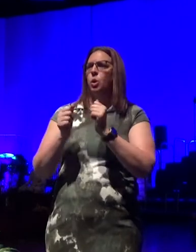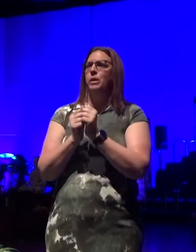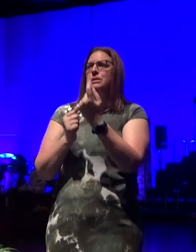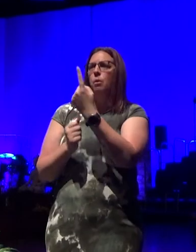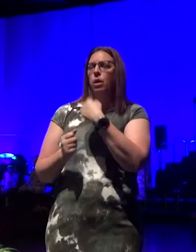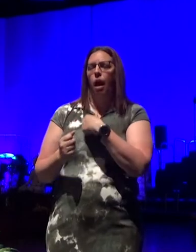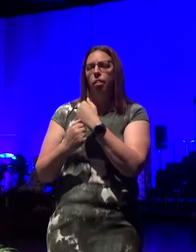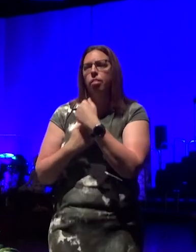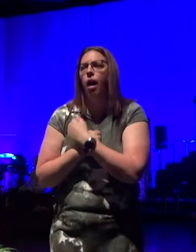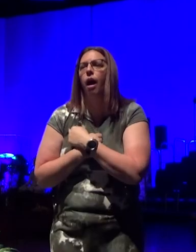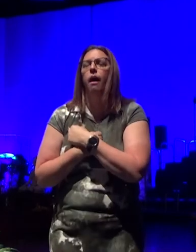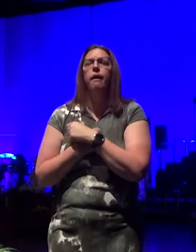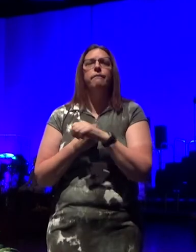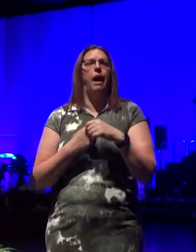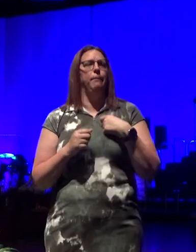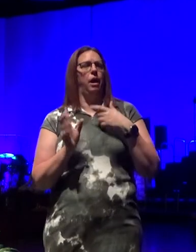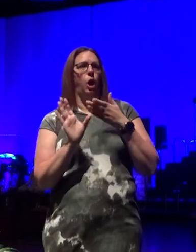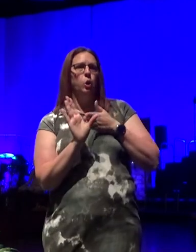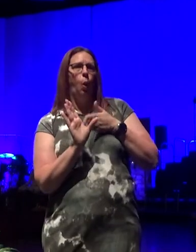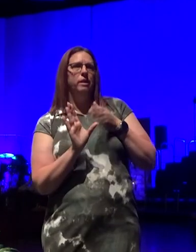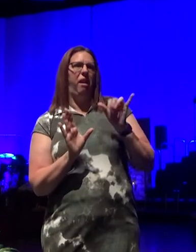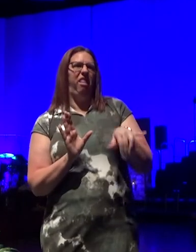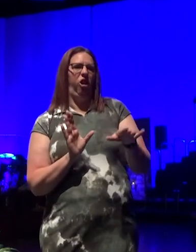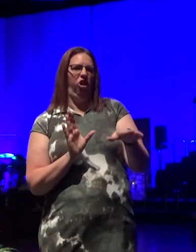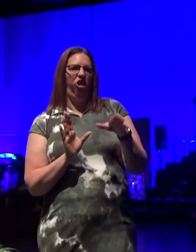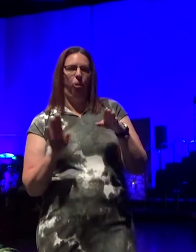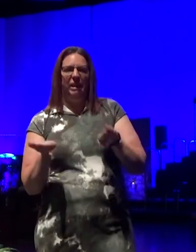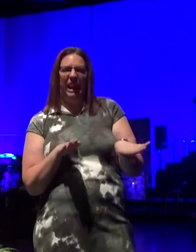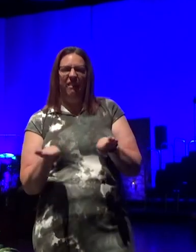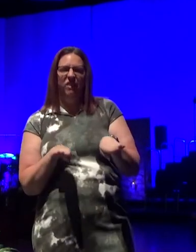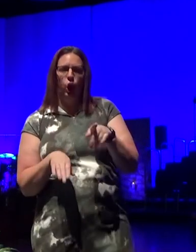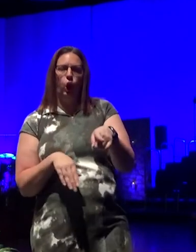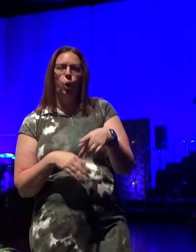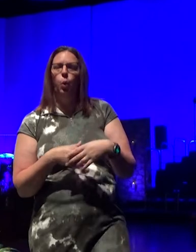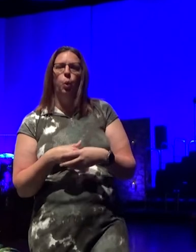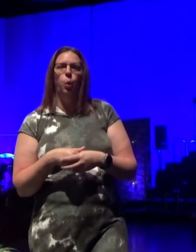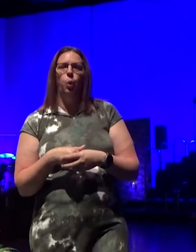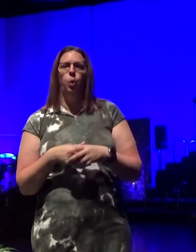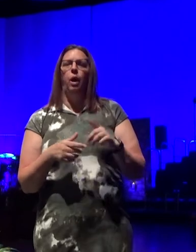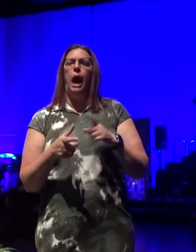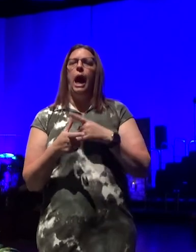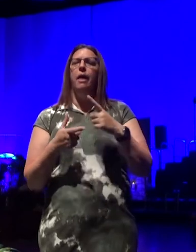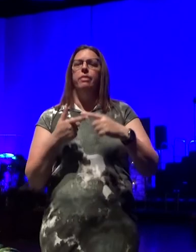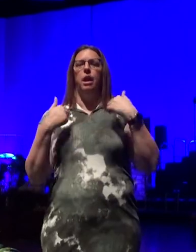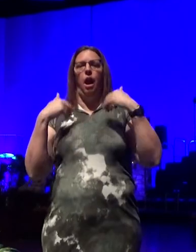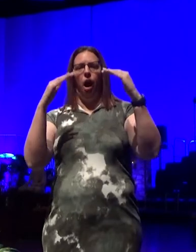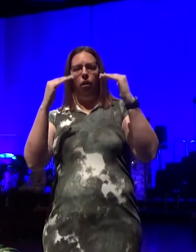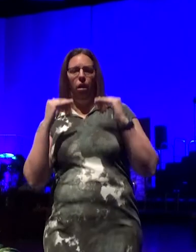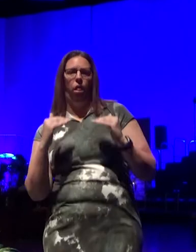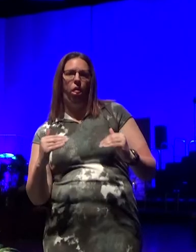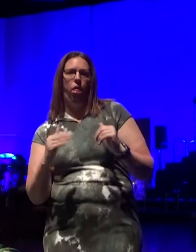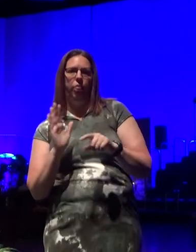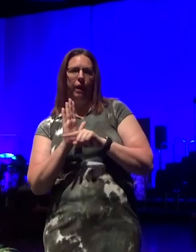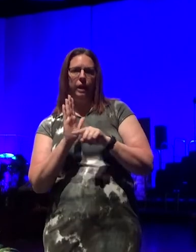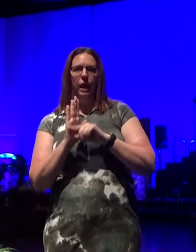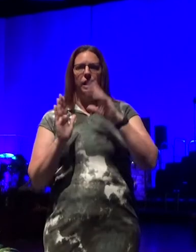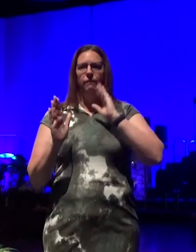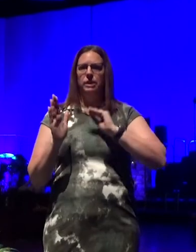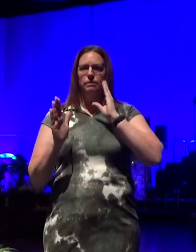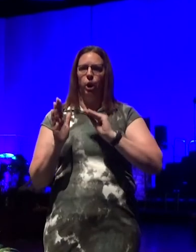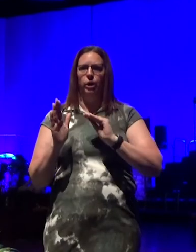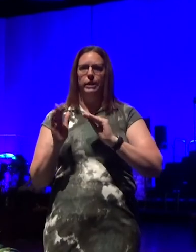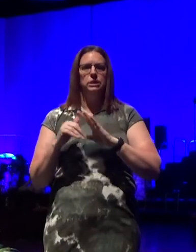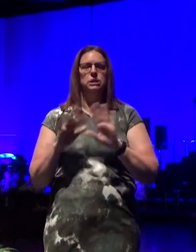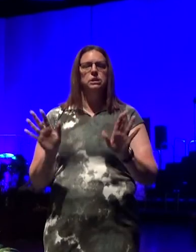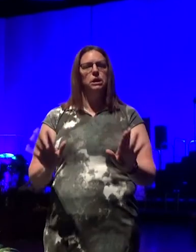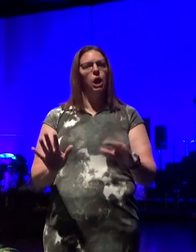behavior and then to live down to the negative experience that gives you. And we have to acknowledge our feelings. We